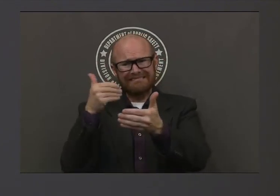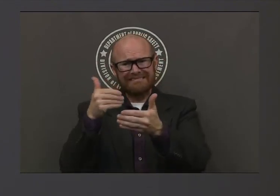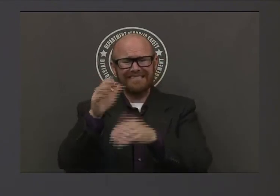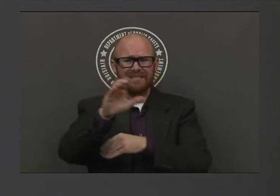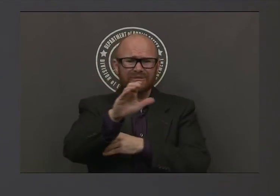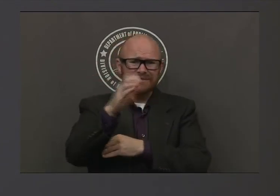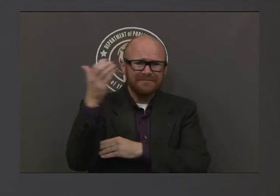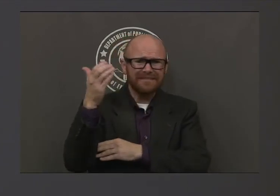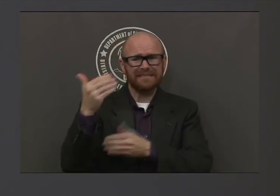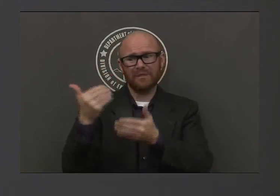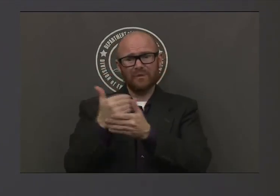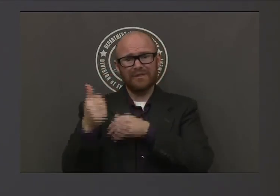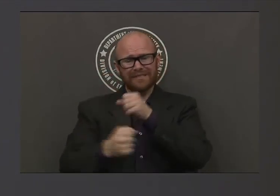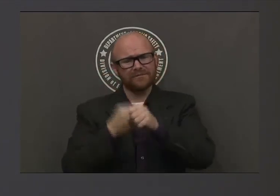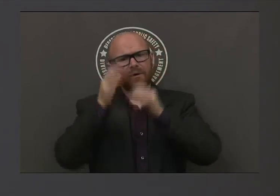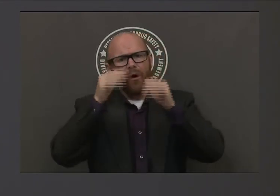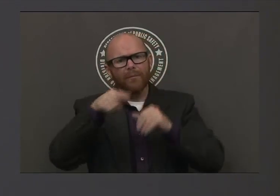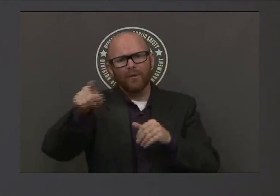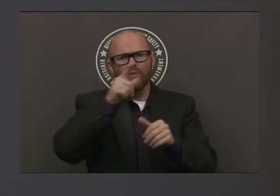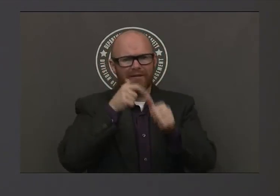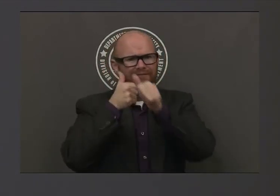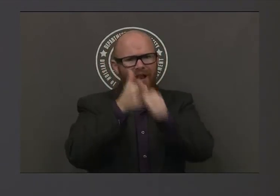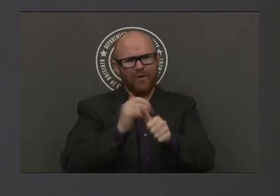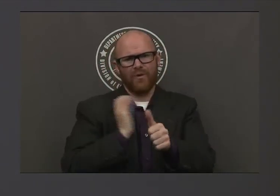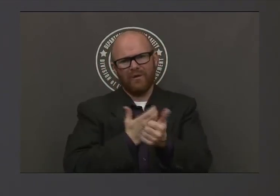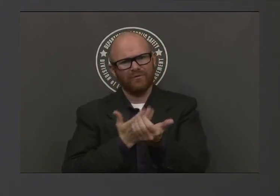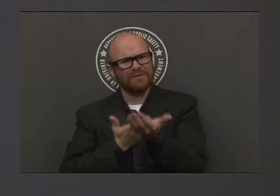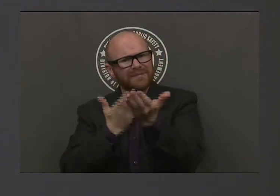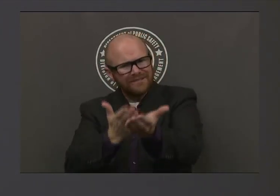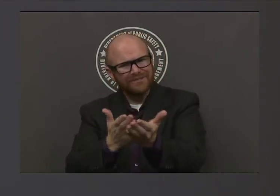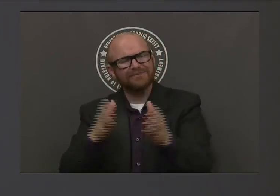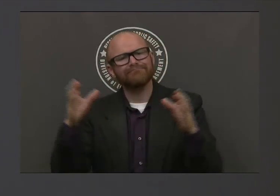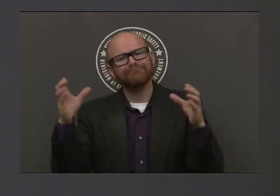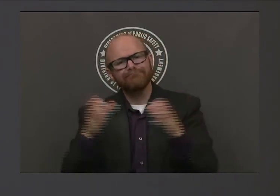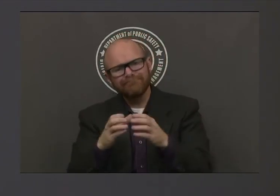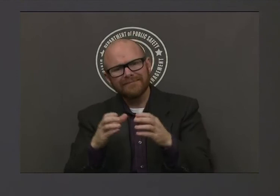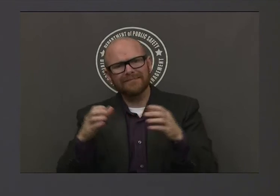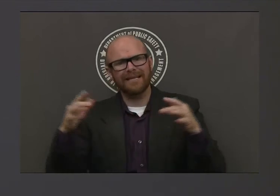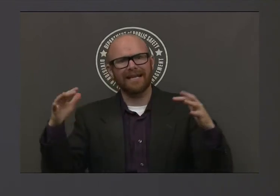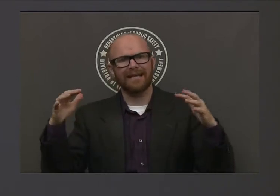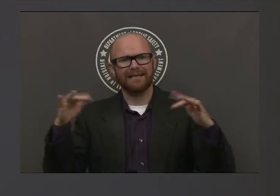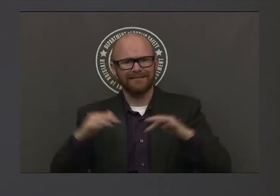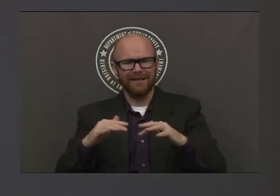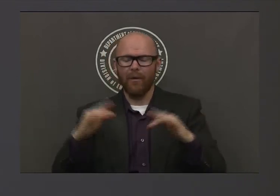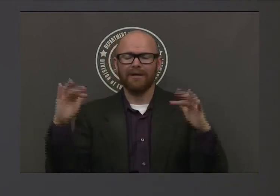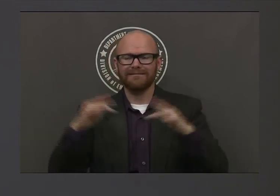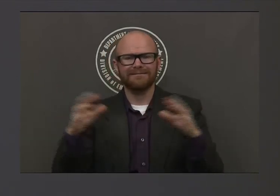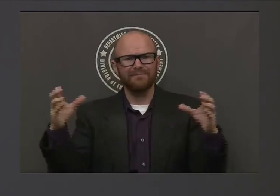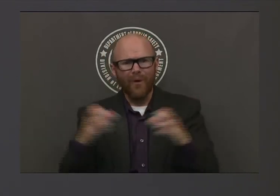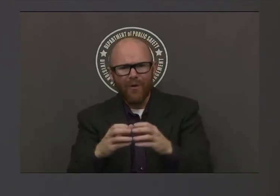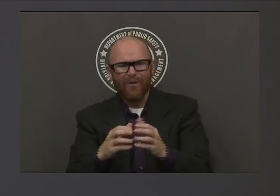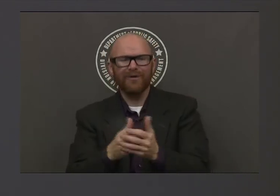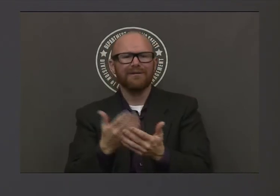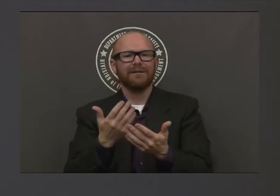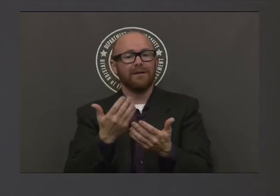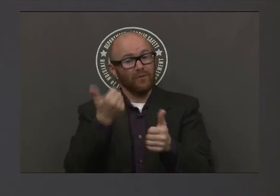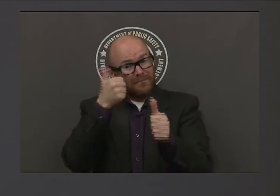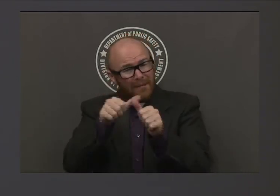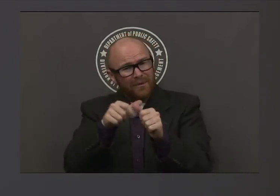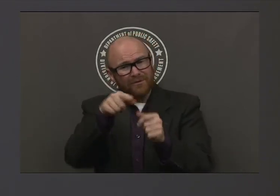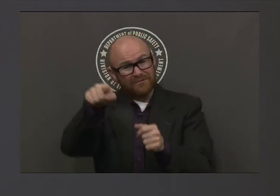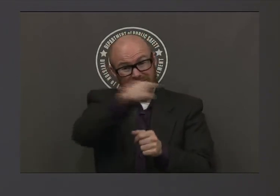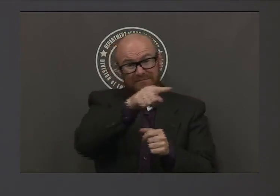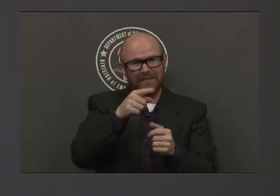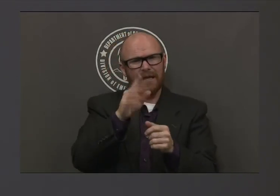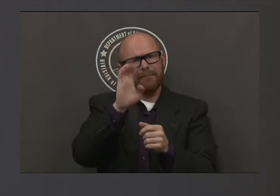the household, within your own walls of your household, that we remember to give thanks for the great blessings we have